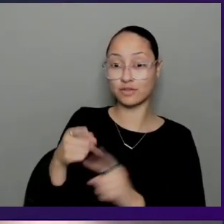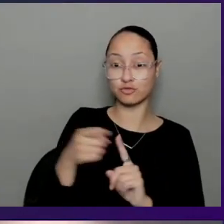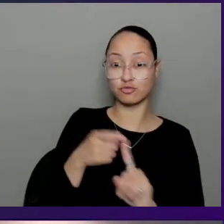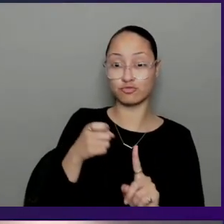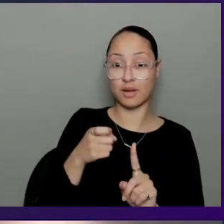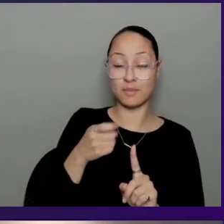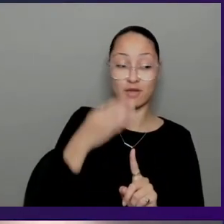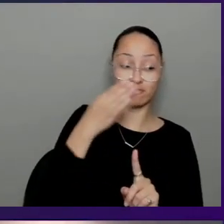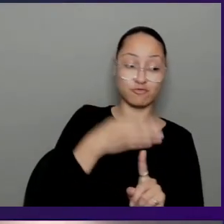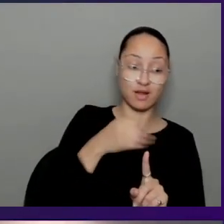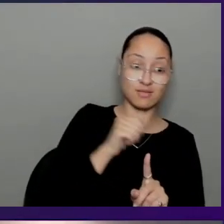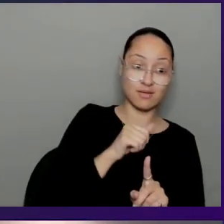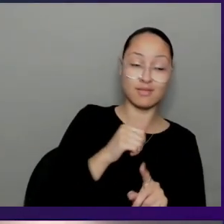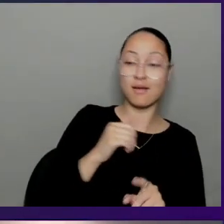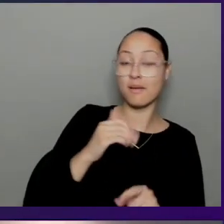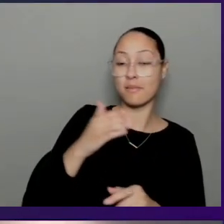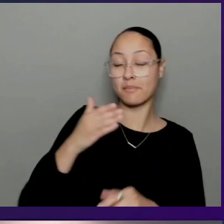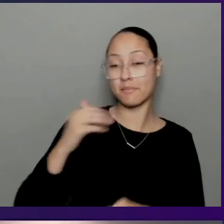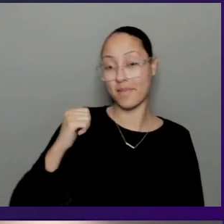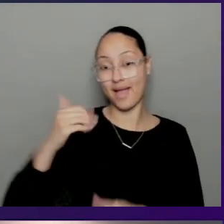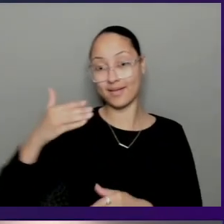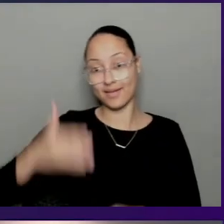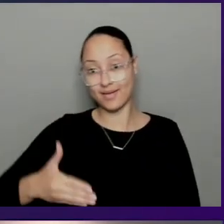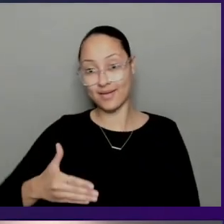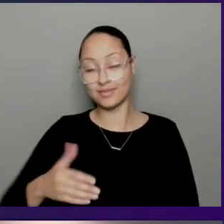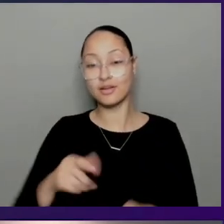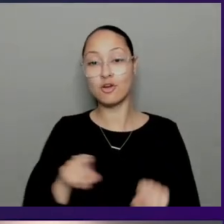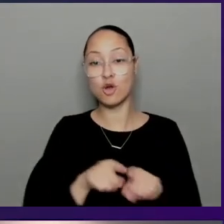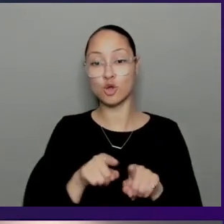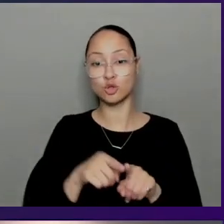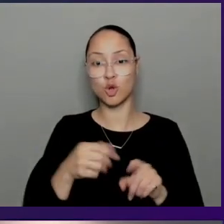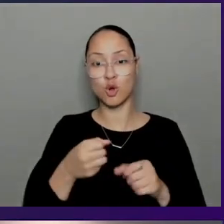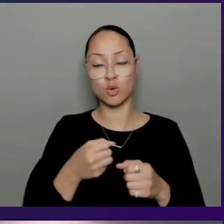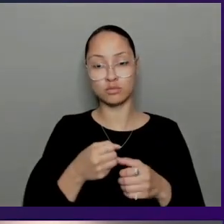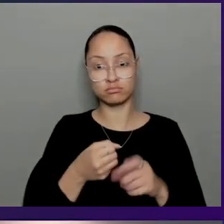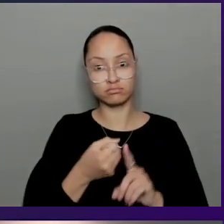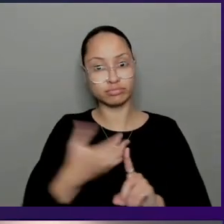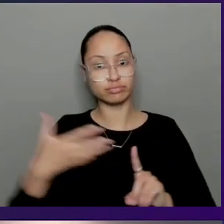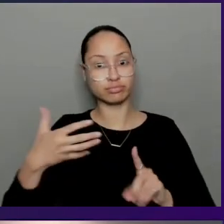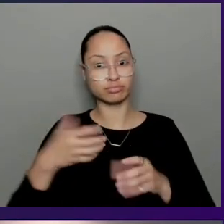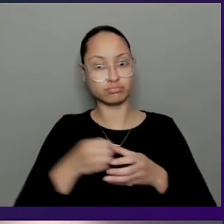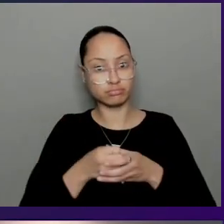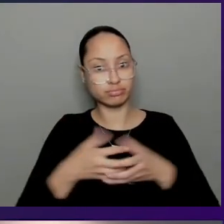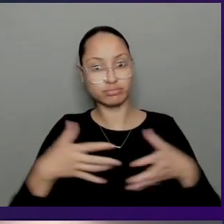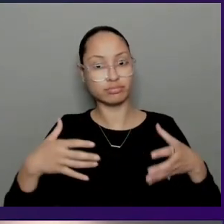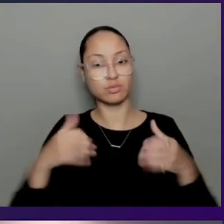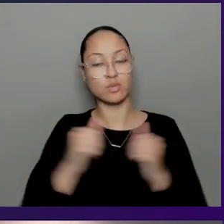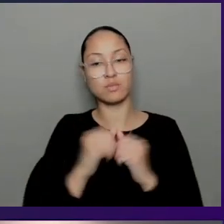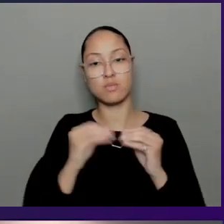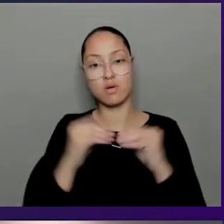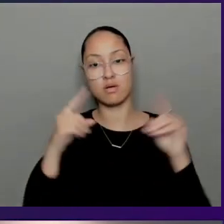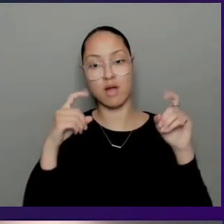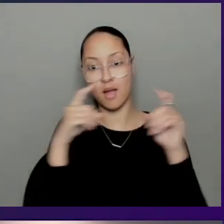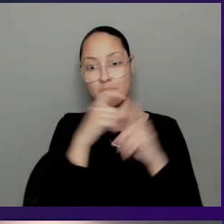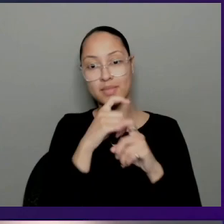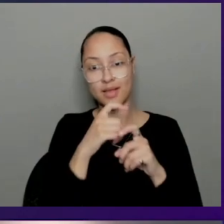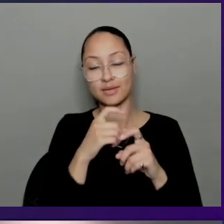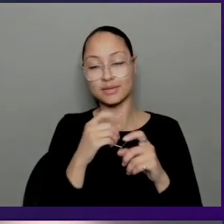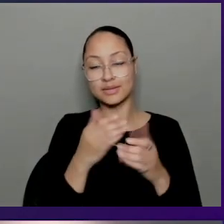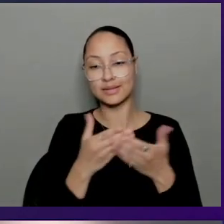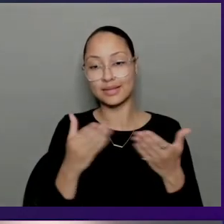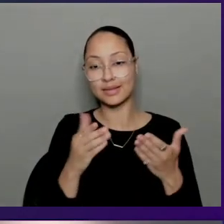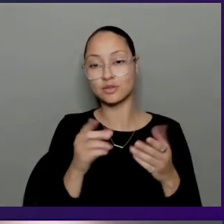backend. And then you can also extend your application with more complex deployment scenario using CDK.